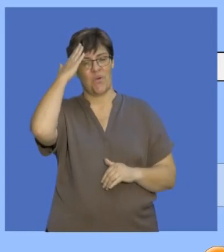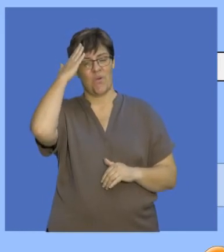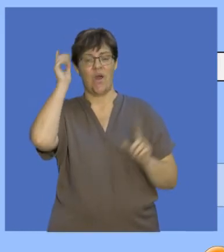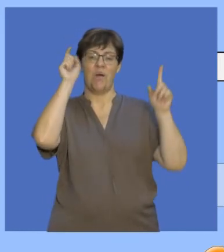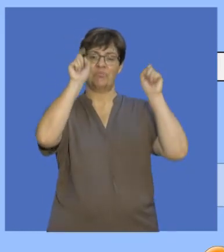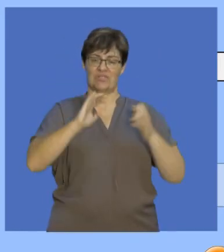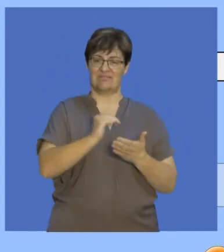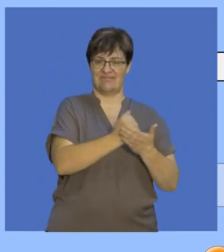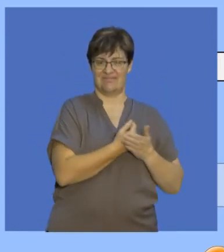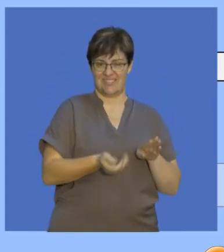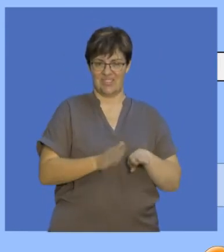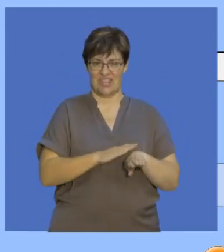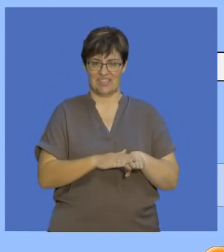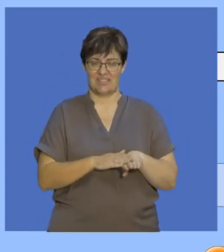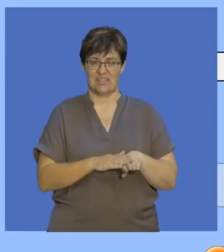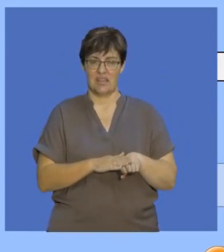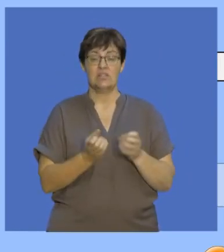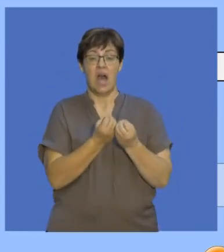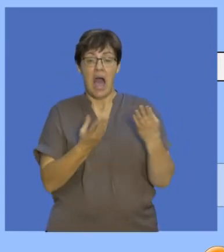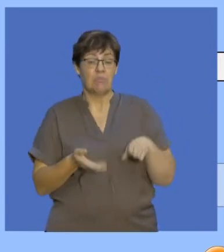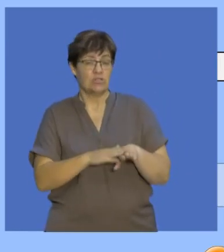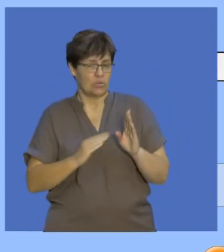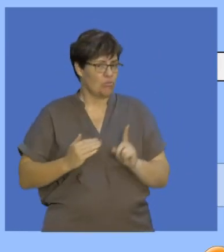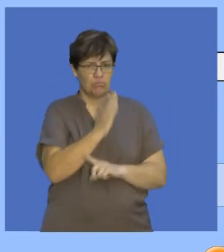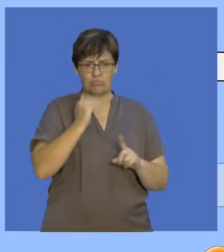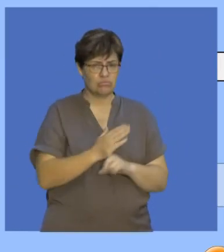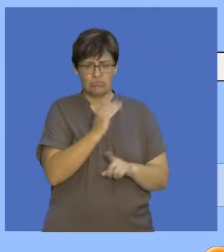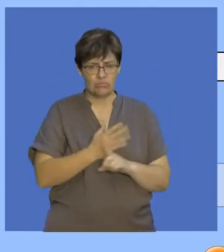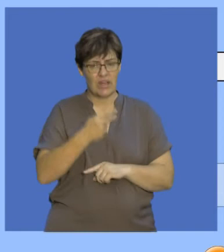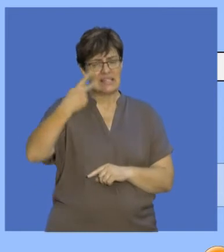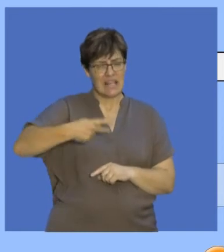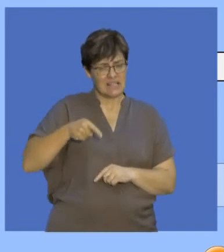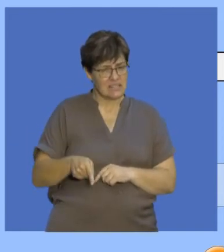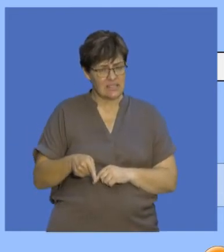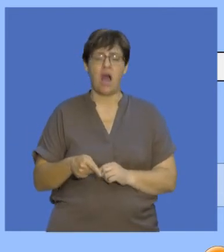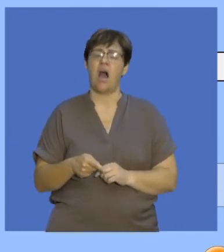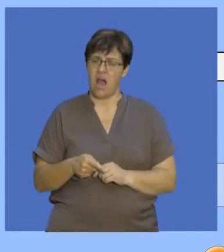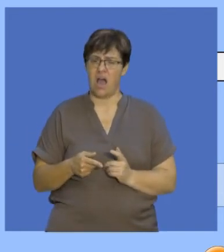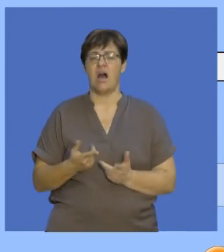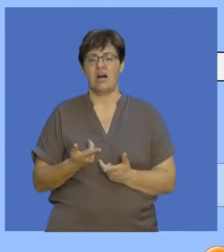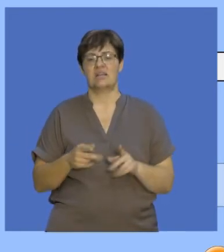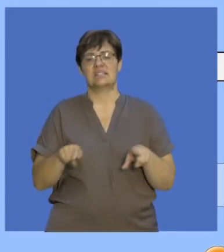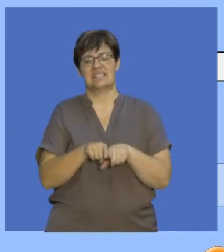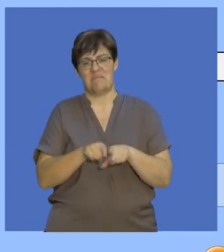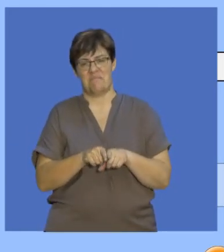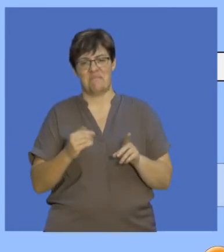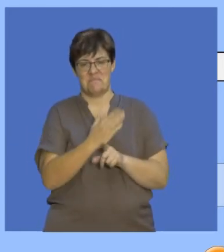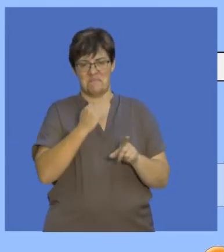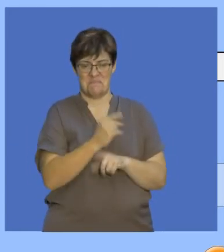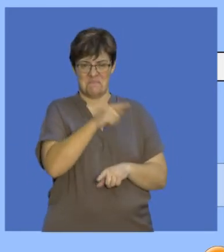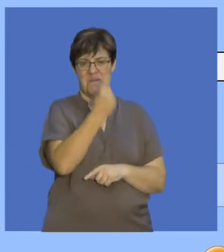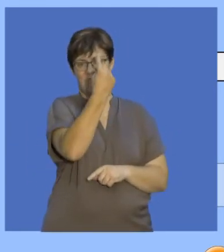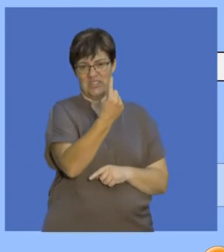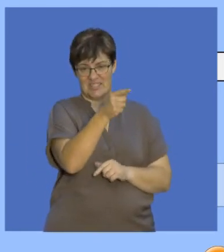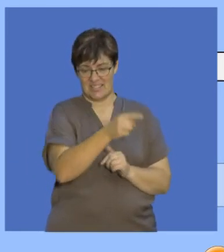the principle of conservation of charge. So the amount of charge passing through second ammeter is equals to that which passes through